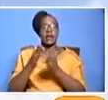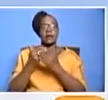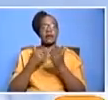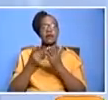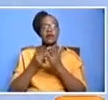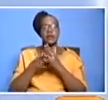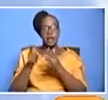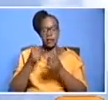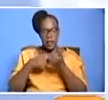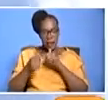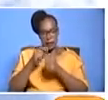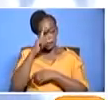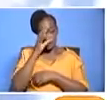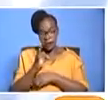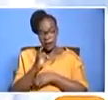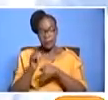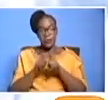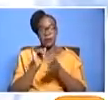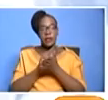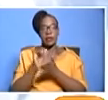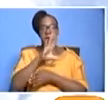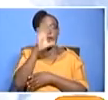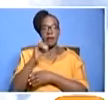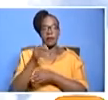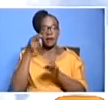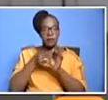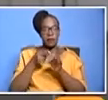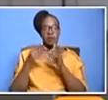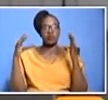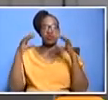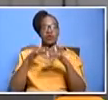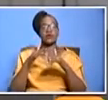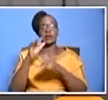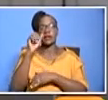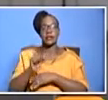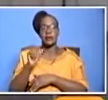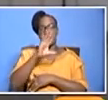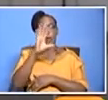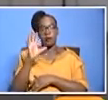McTabe spoke on the sidelines of the Africa Oil Week conference in Cape Town, South Africa.